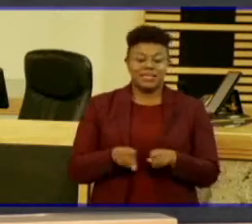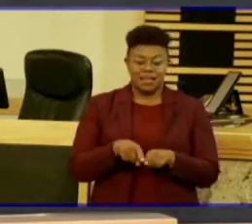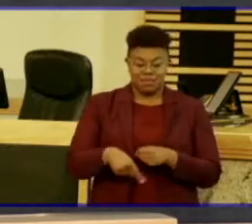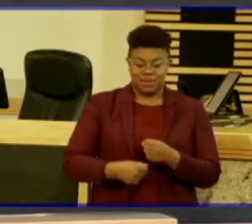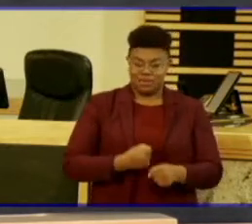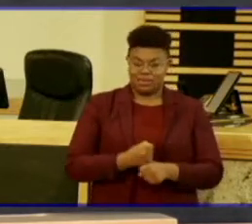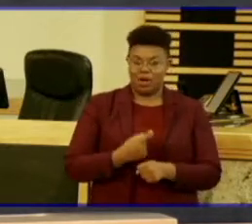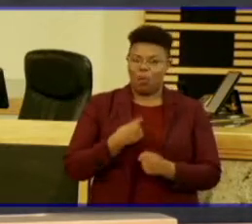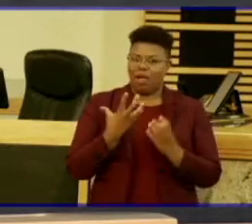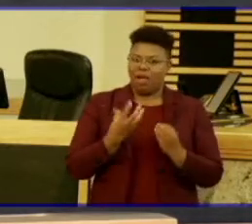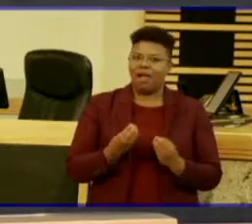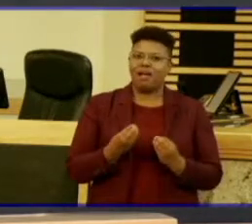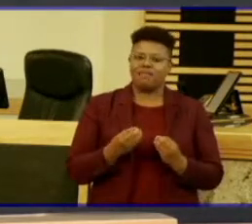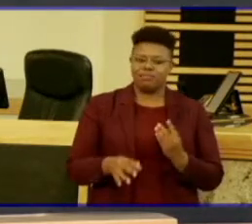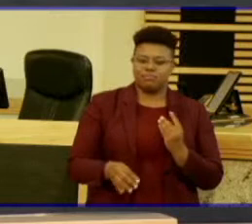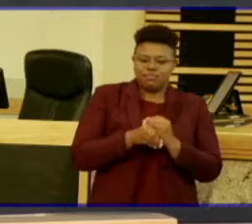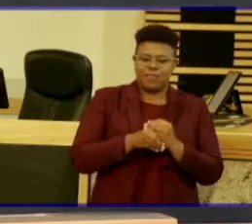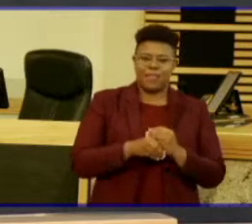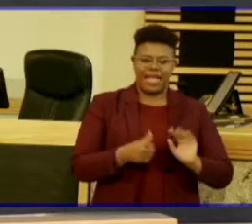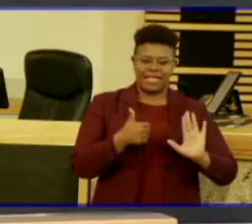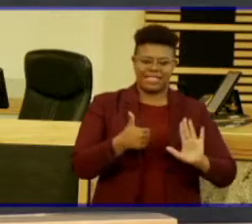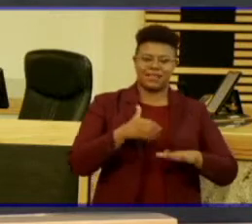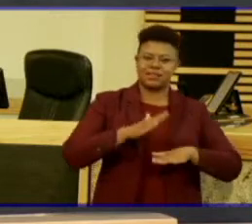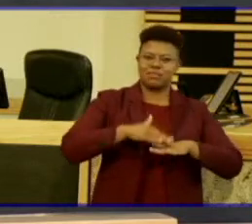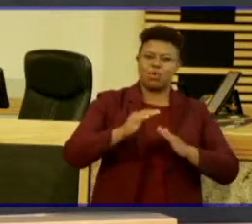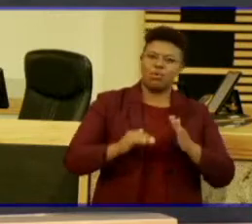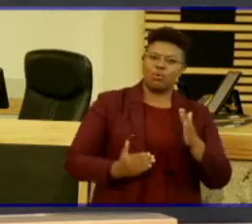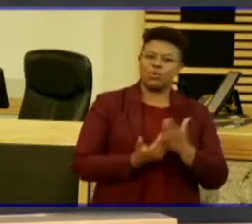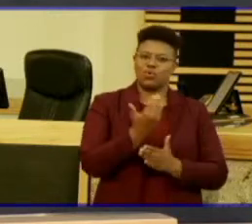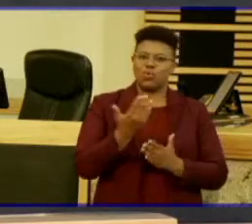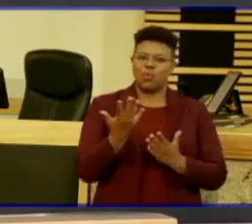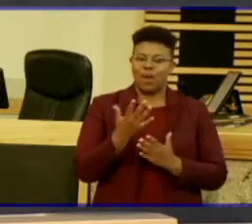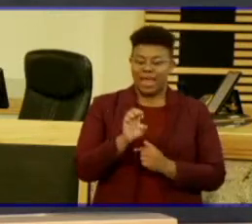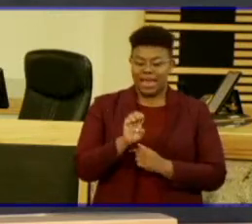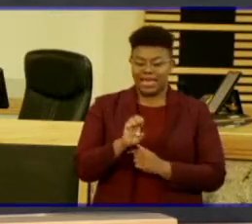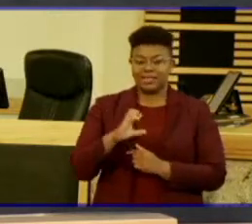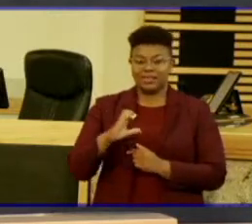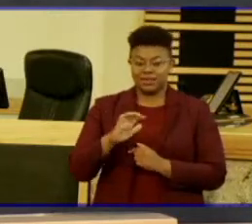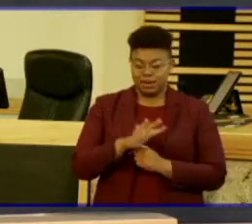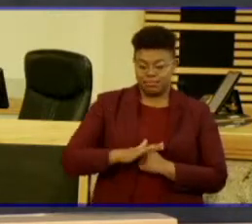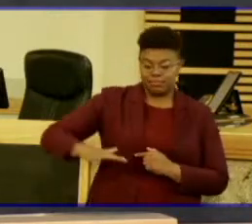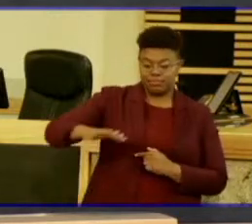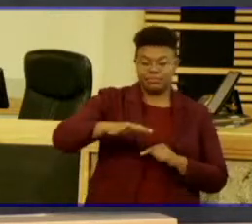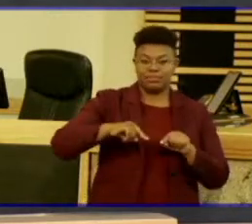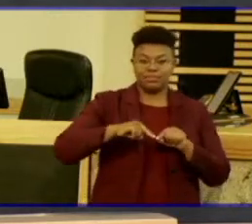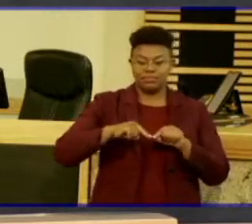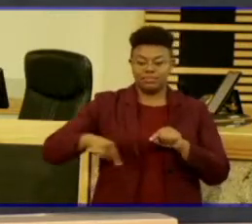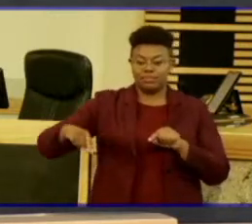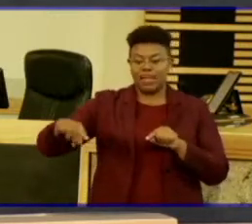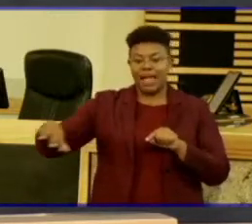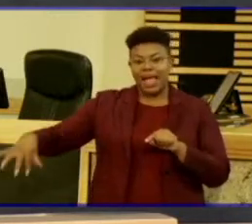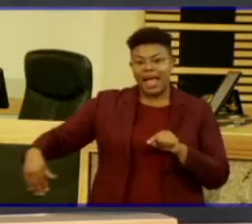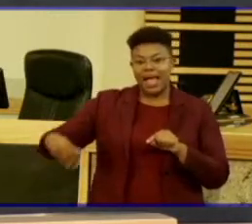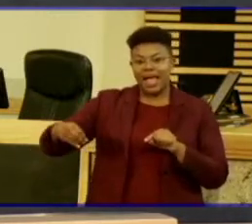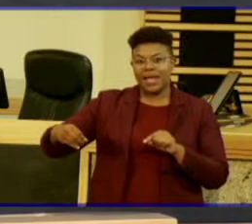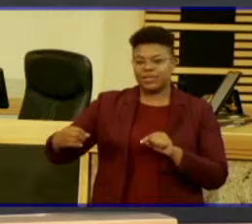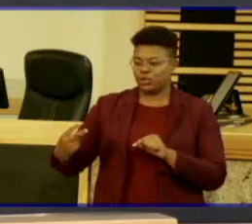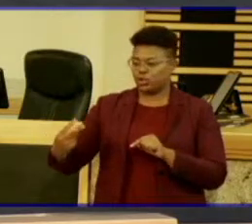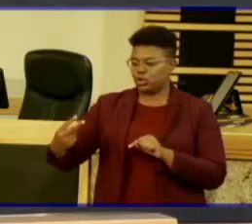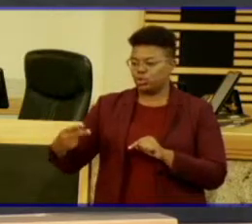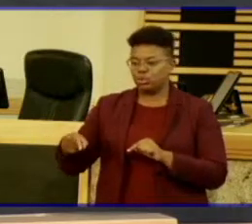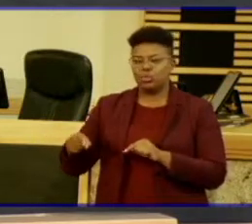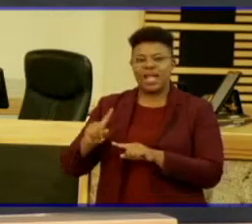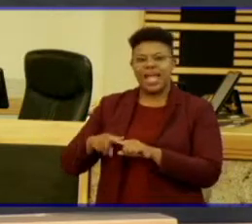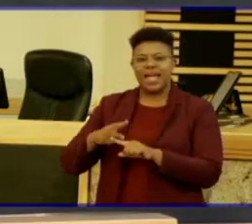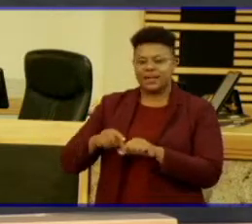new investor facilities being constructed on the East London SEZ platform, while an additional 2 investors will be expanding